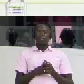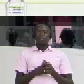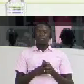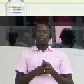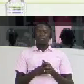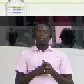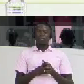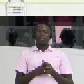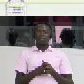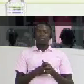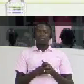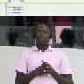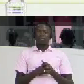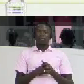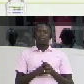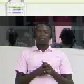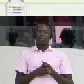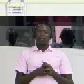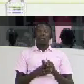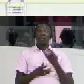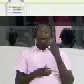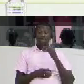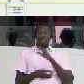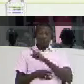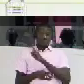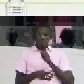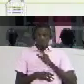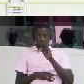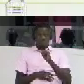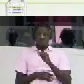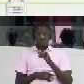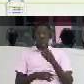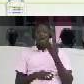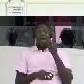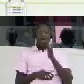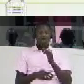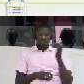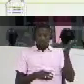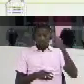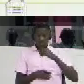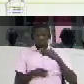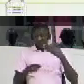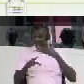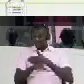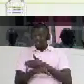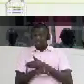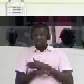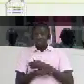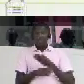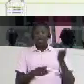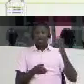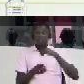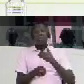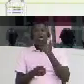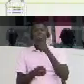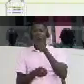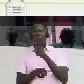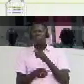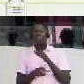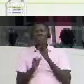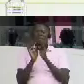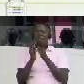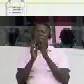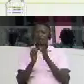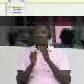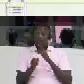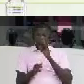doxalee mooy su fekkee ne ñëw nga late nga explain lu tax nga late is genuine. The way we used to do it is that if you